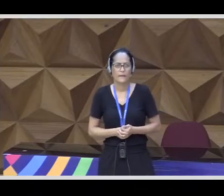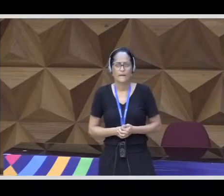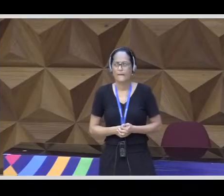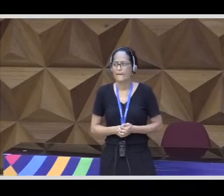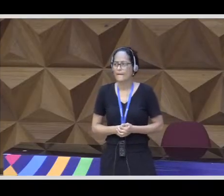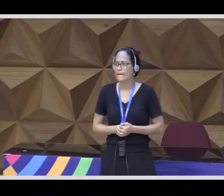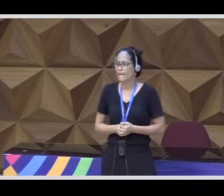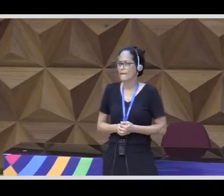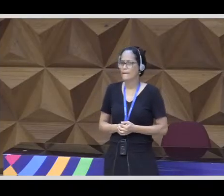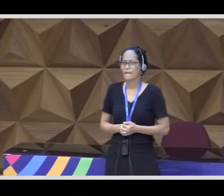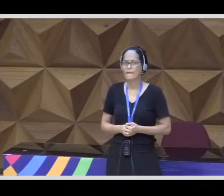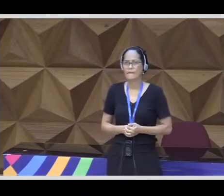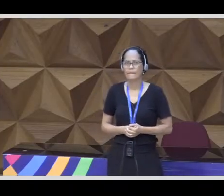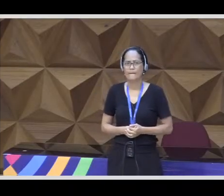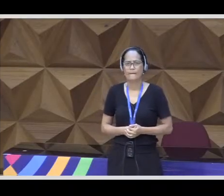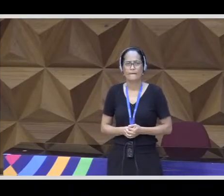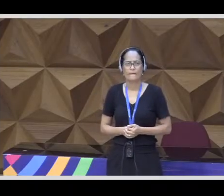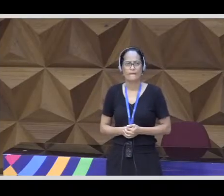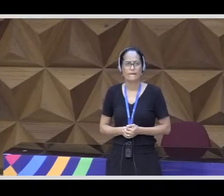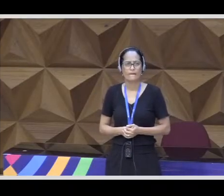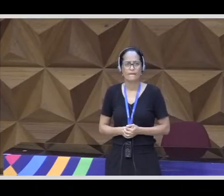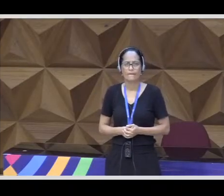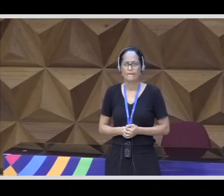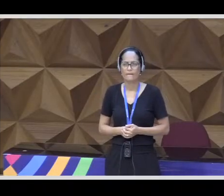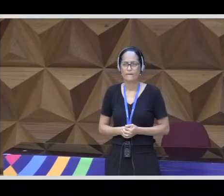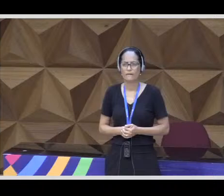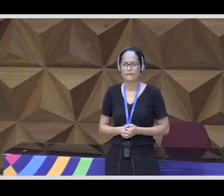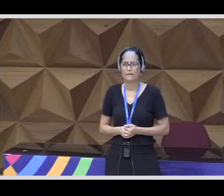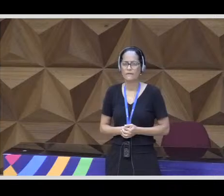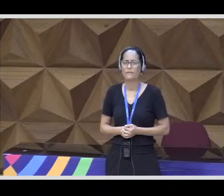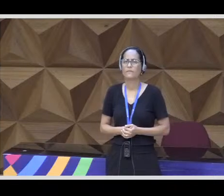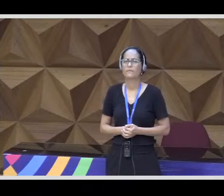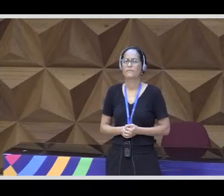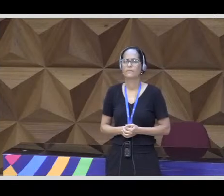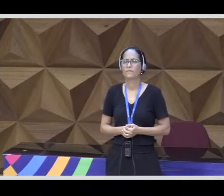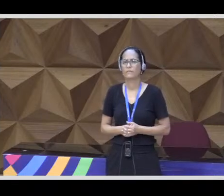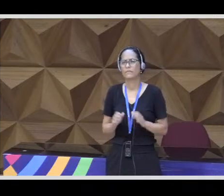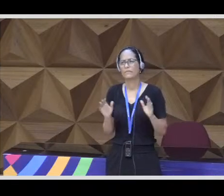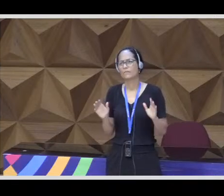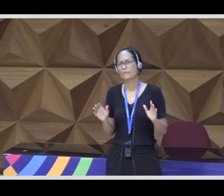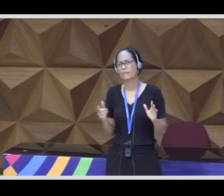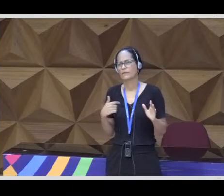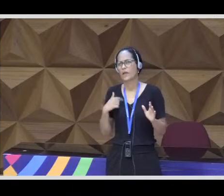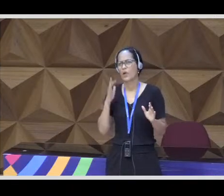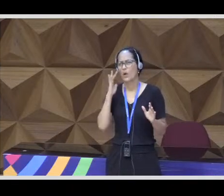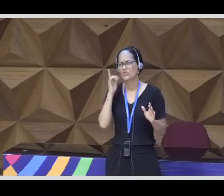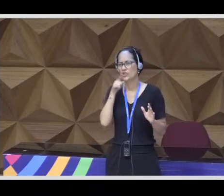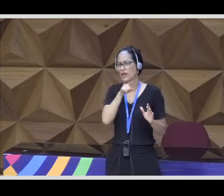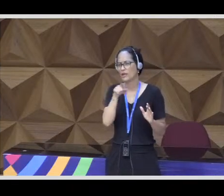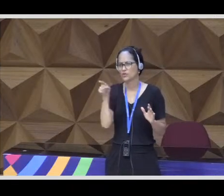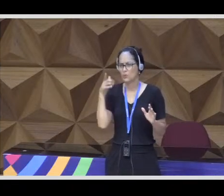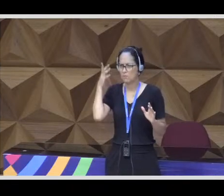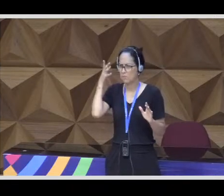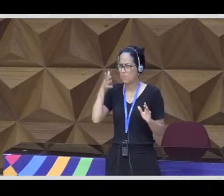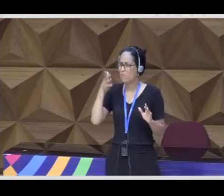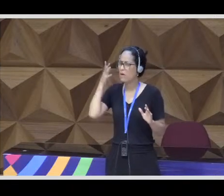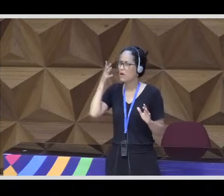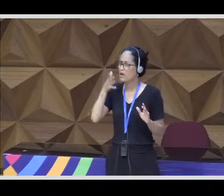Hi, Xinhui from TU Eindhoven. Yeah. I found your talk very inspiring,